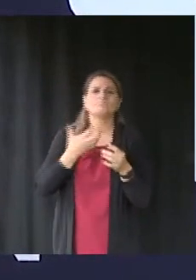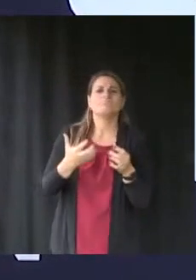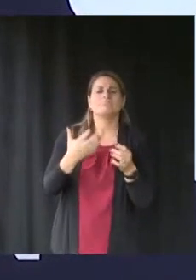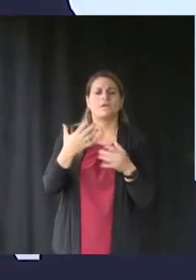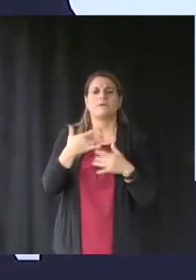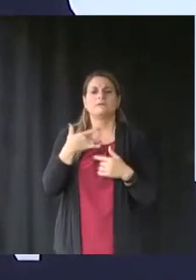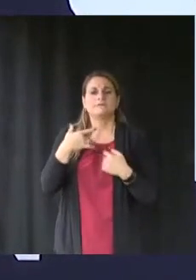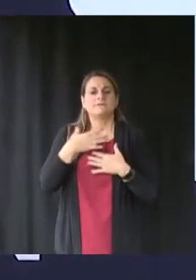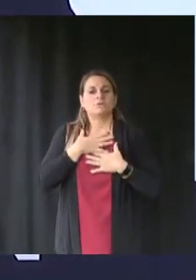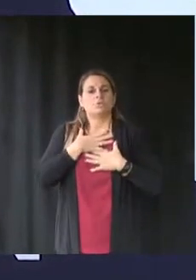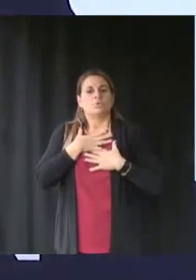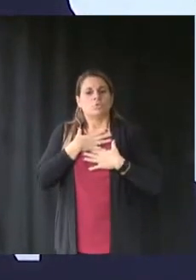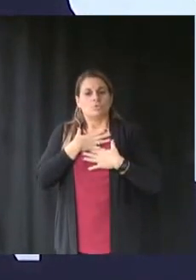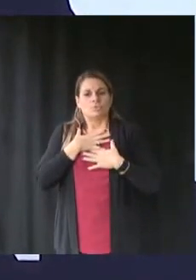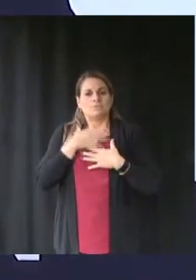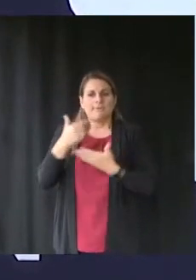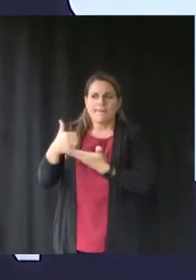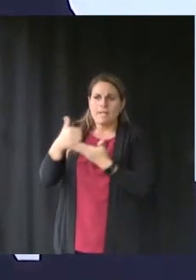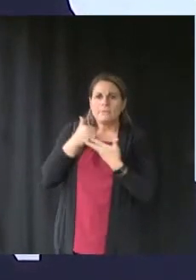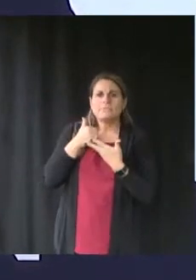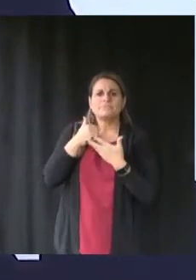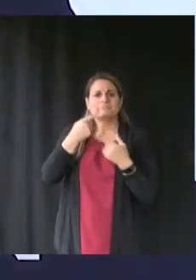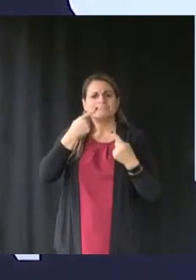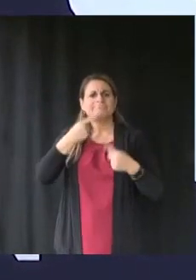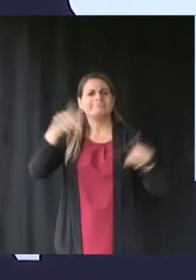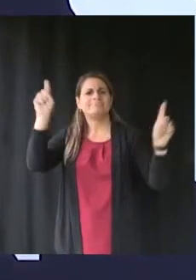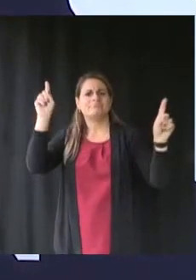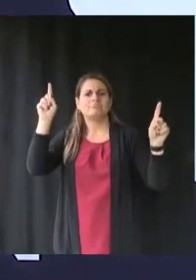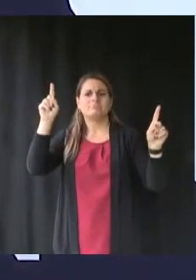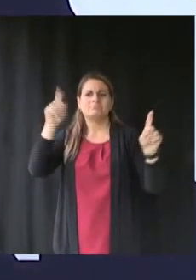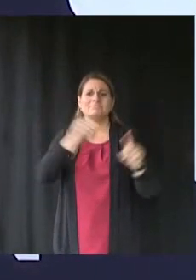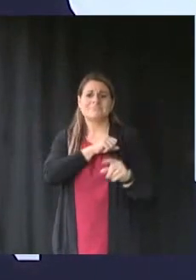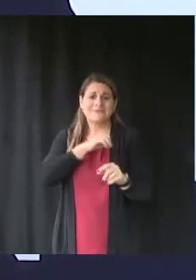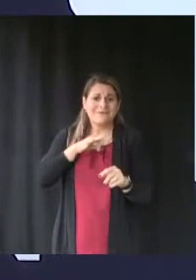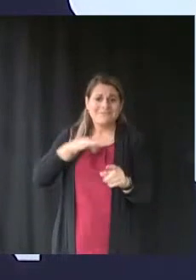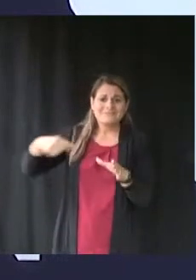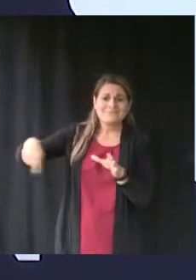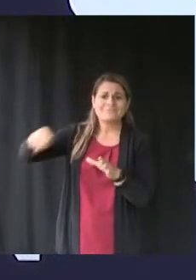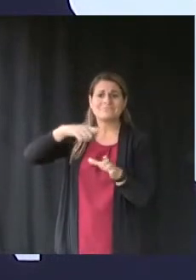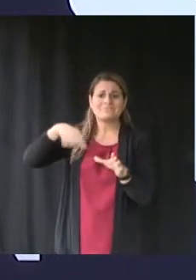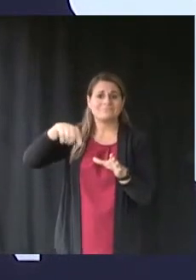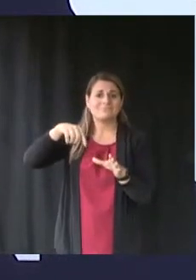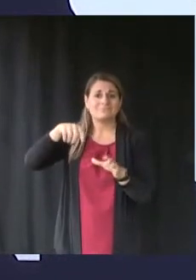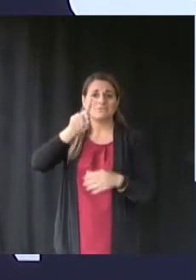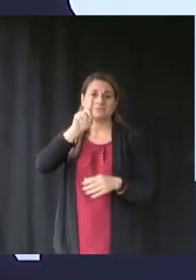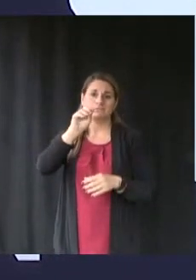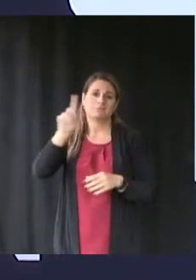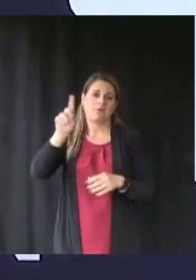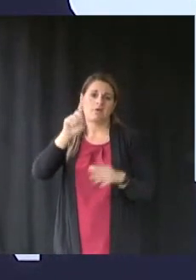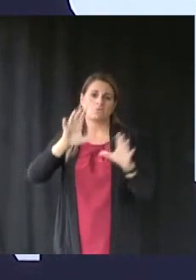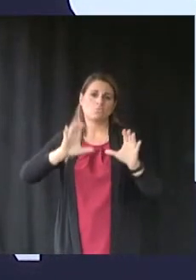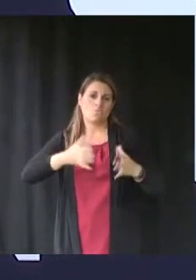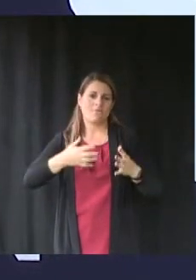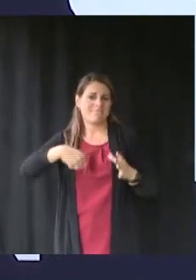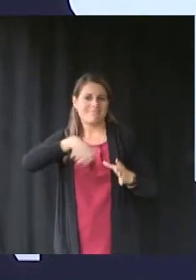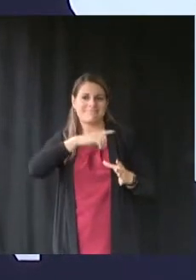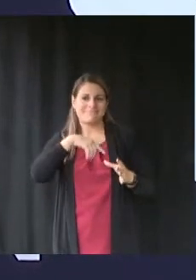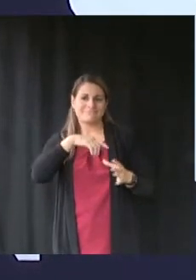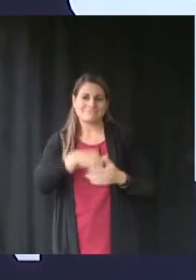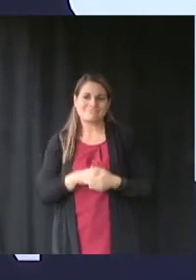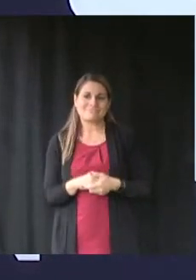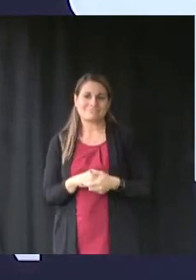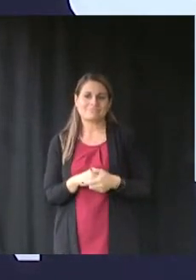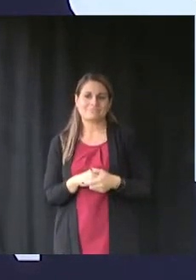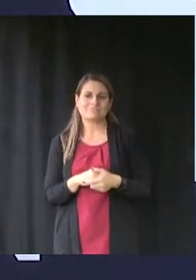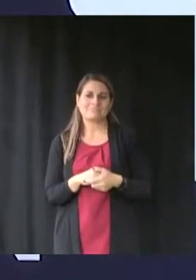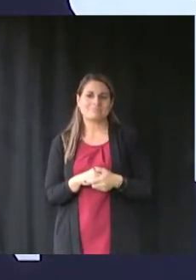people of this state. So to my staff, I thank all of them as well, the Dodd Squad. The Dan Wiener, I should have mentioned at the top. Glenn